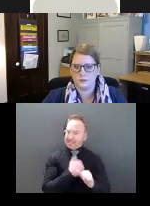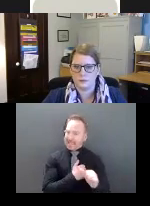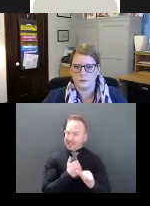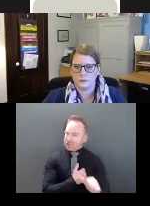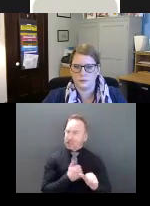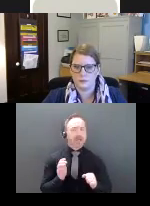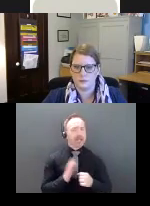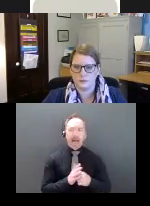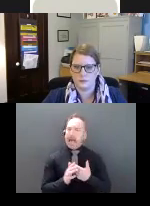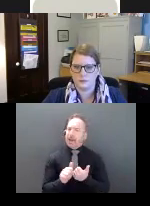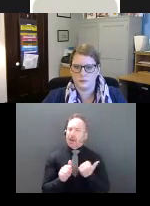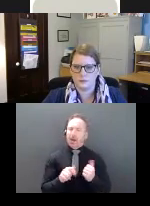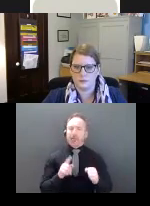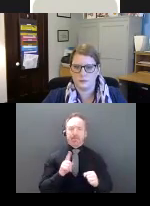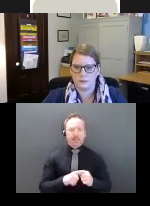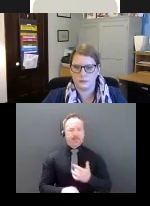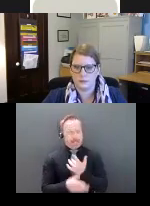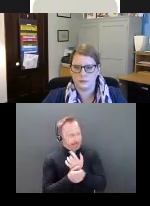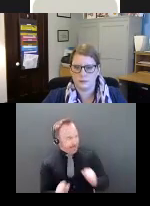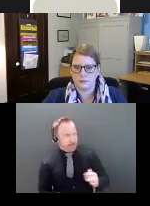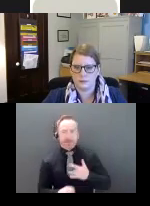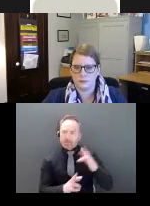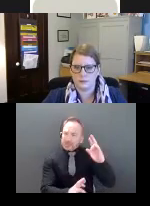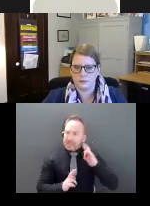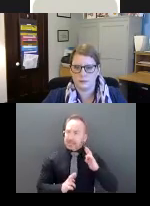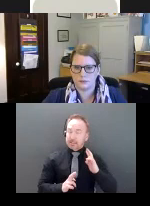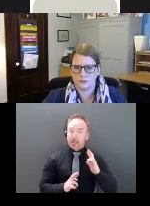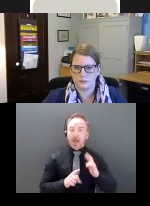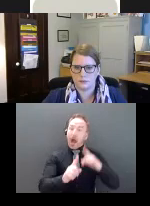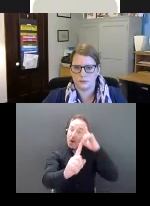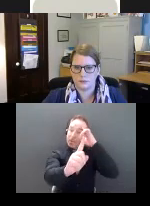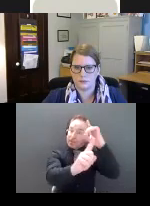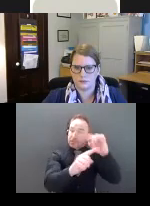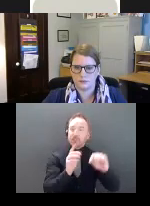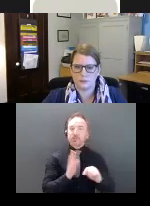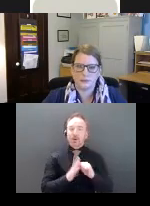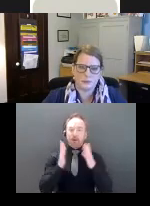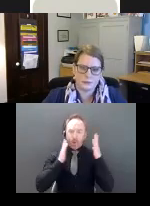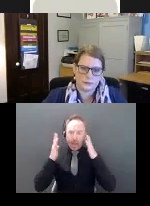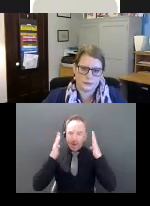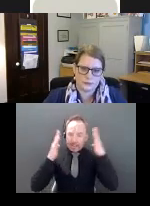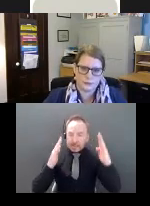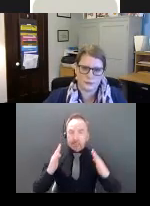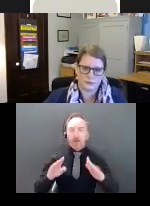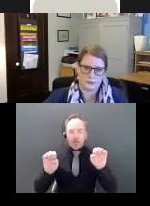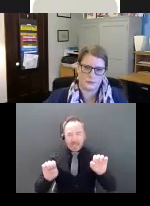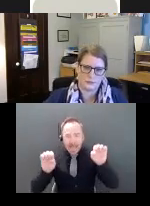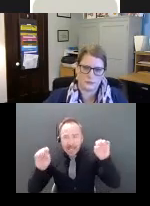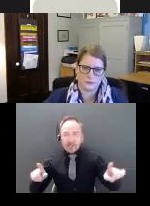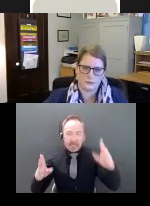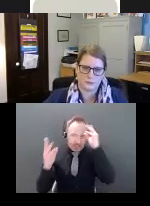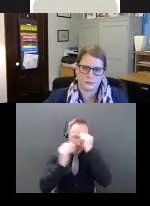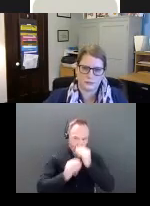respected. Our mission is to increase awareness. We do education and outreach to senior groups and service